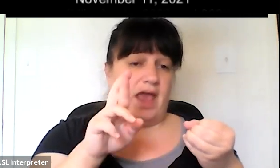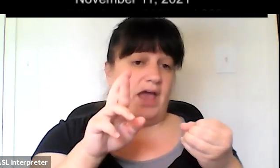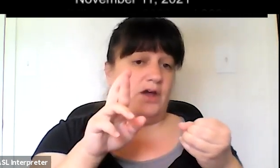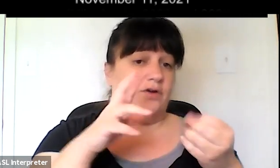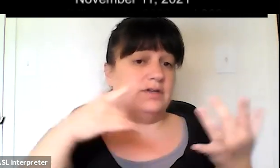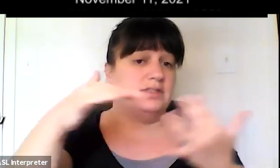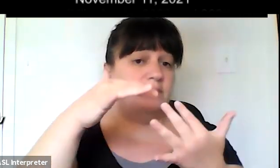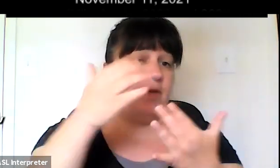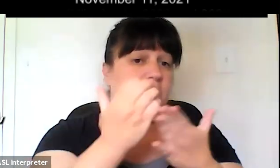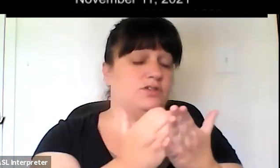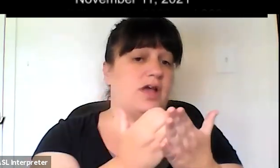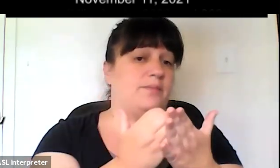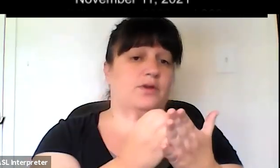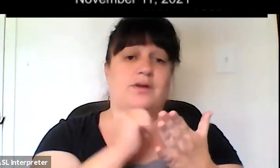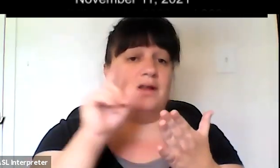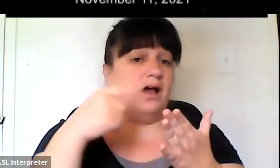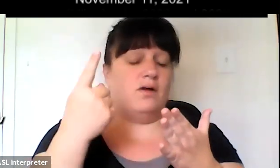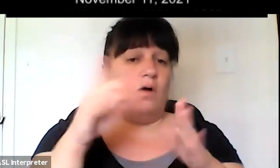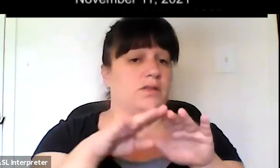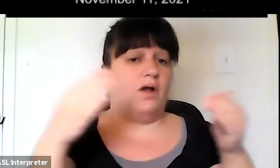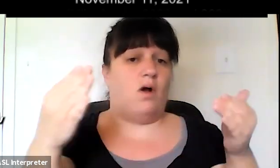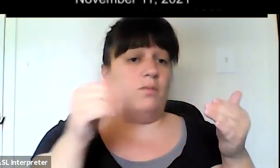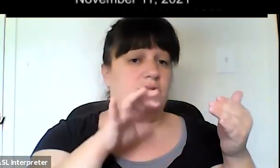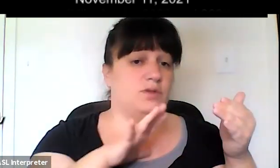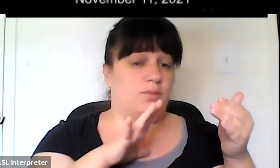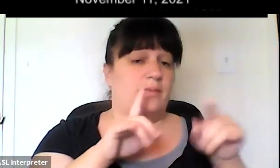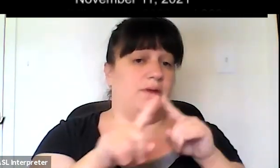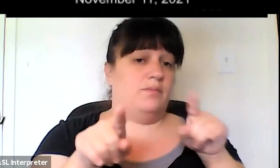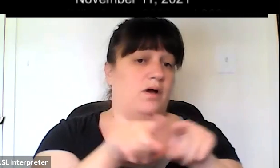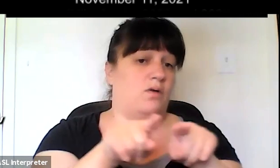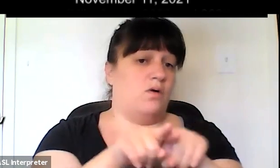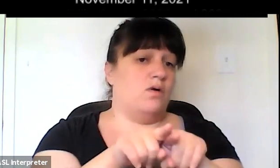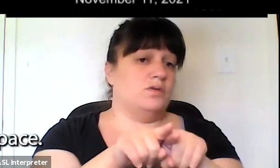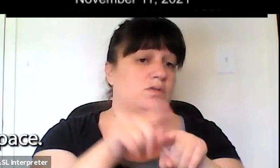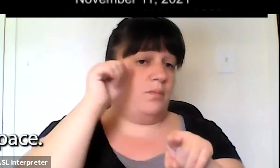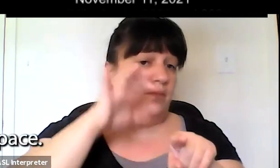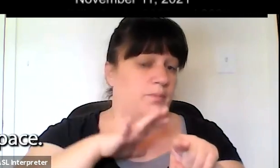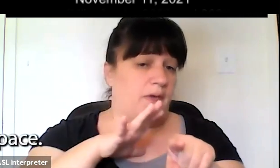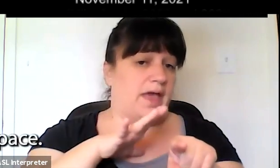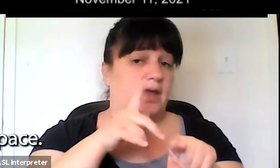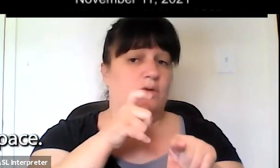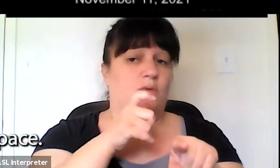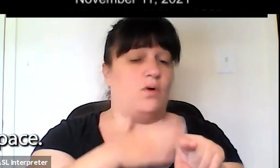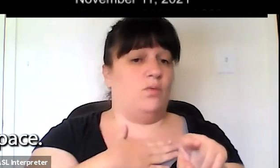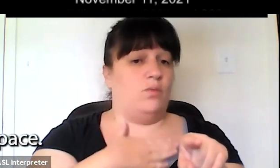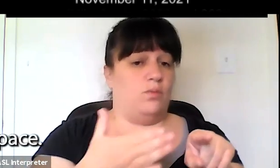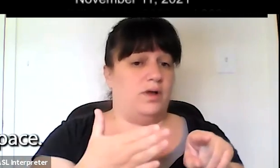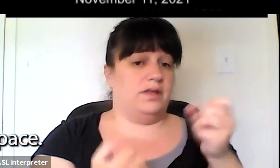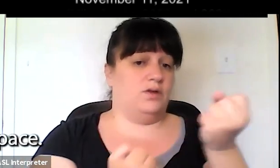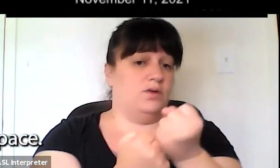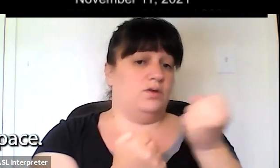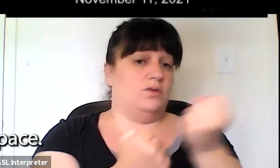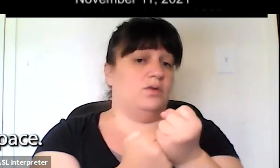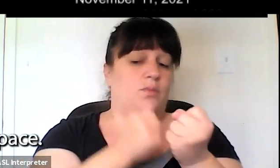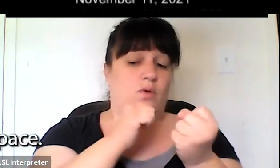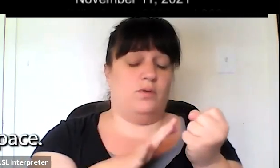chapter, which is not only open to women, but also men who are willing to support